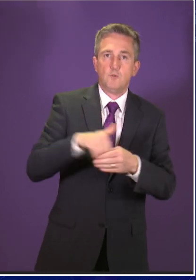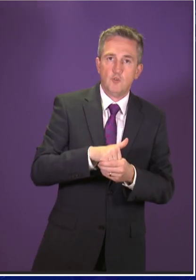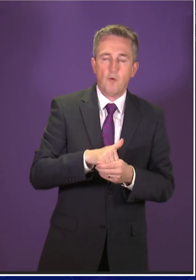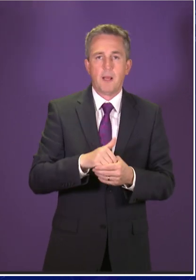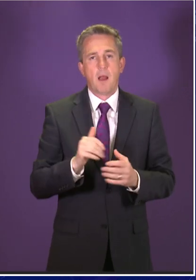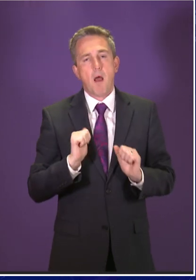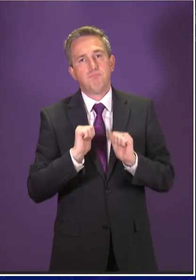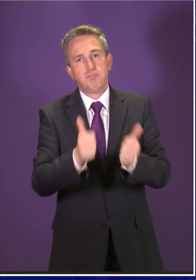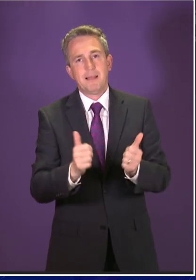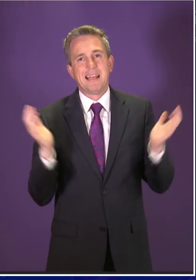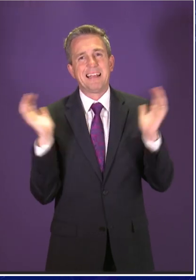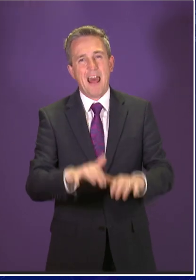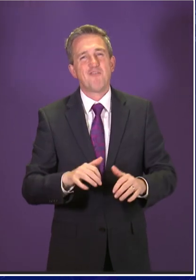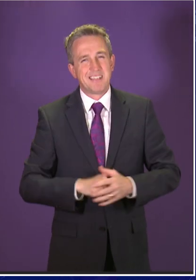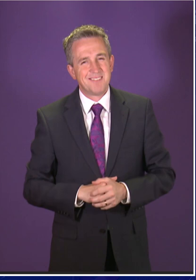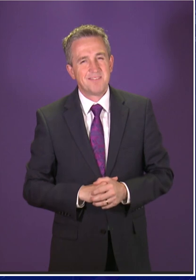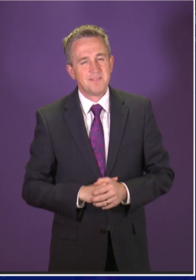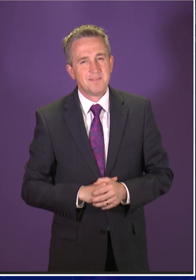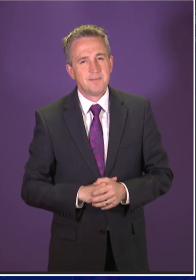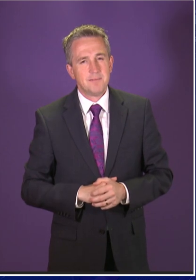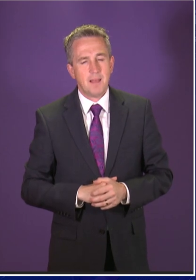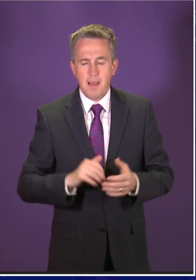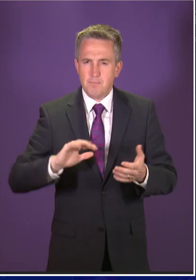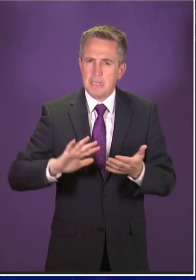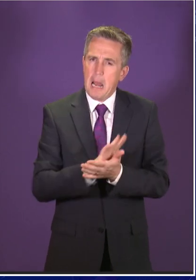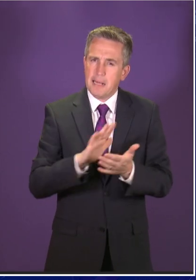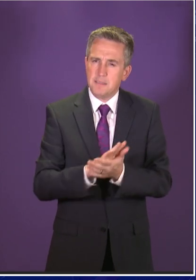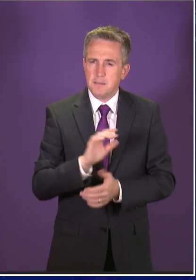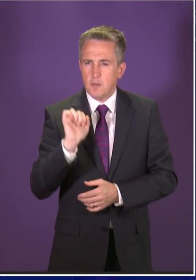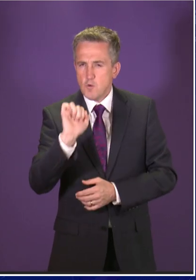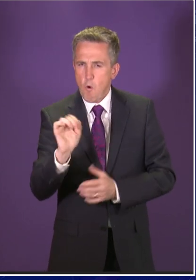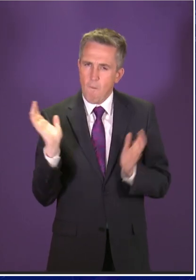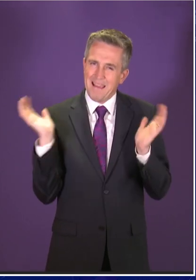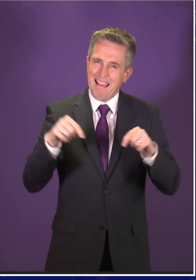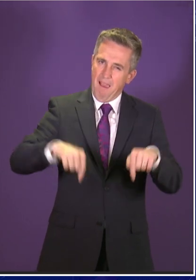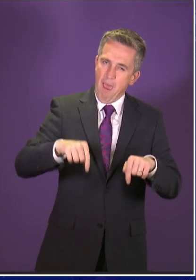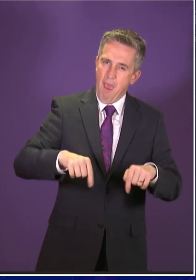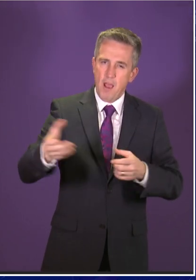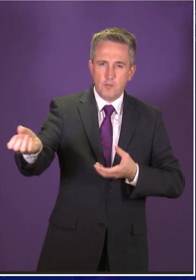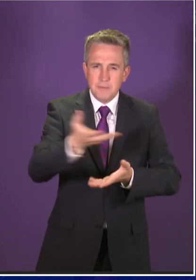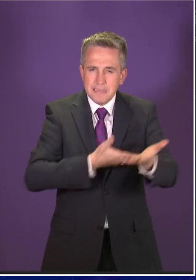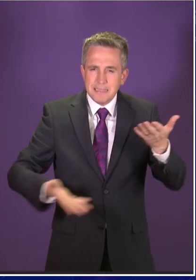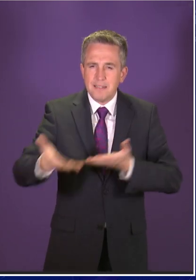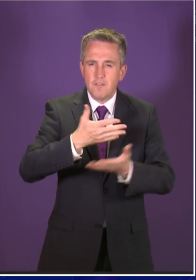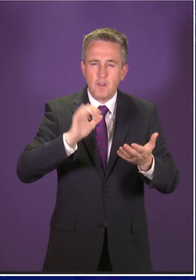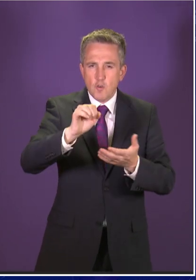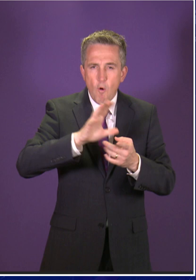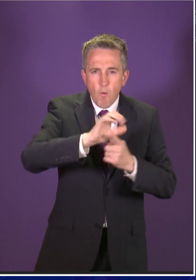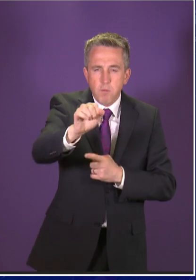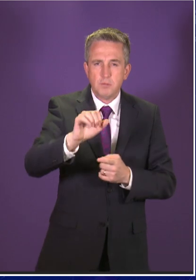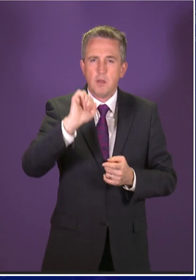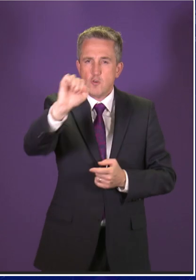brilliant gathering." I'm delighted that you are adding your experiences, your expertise, and your languages to